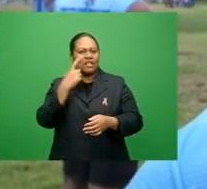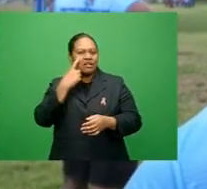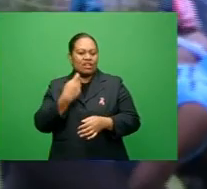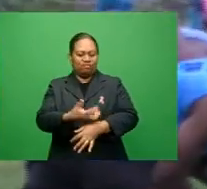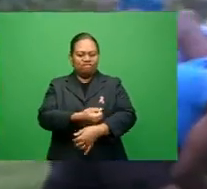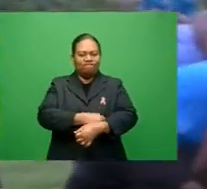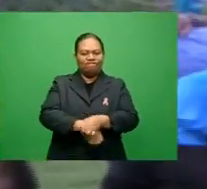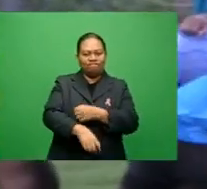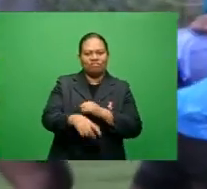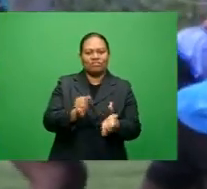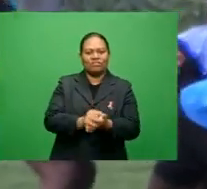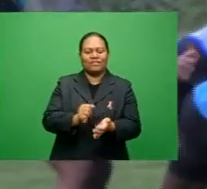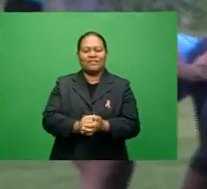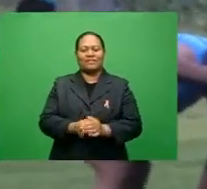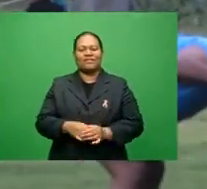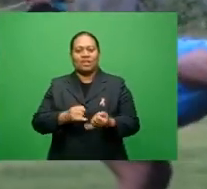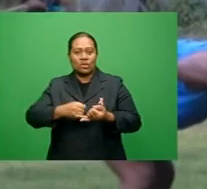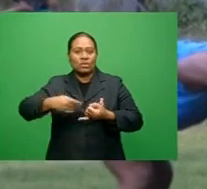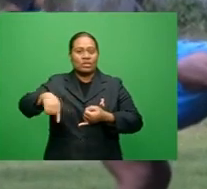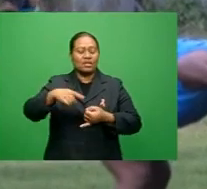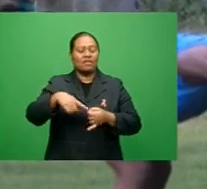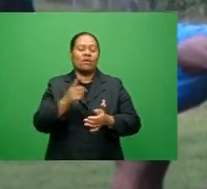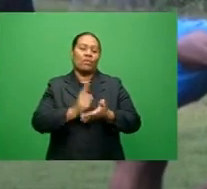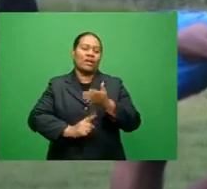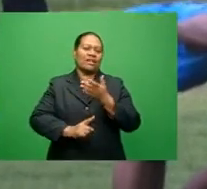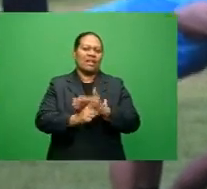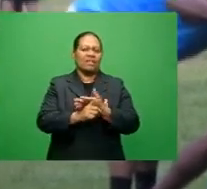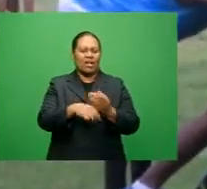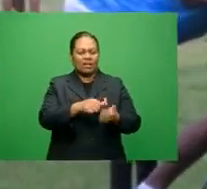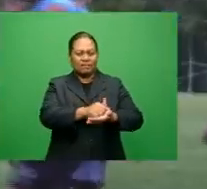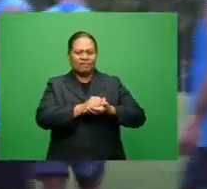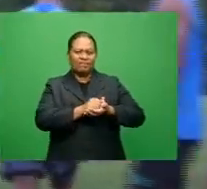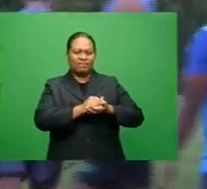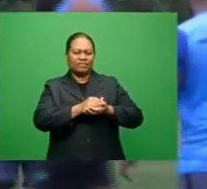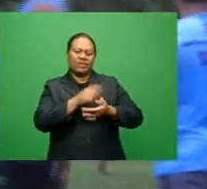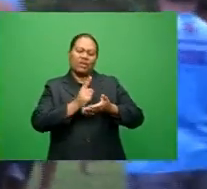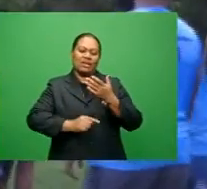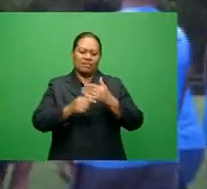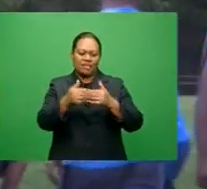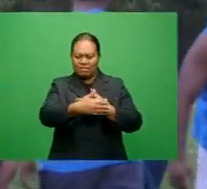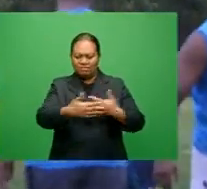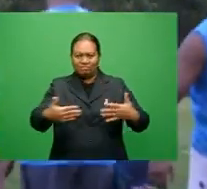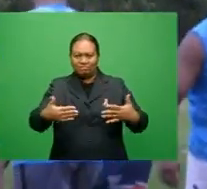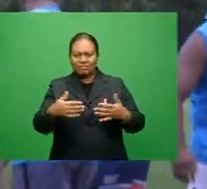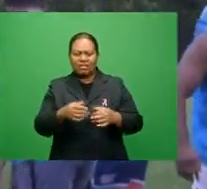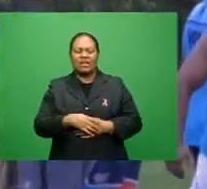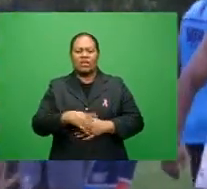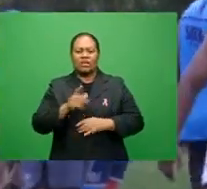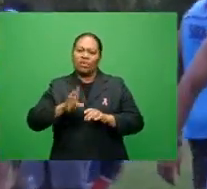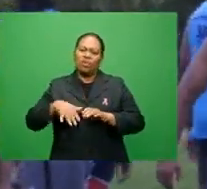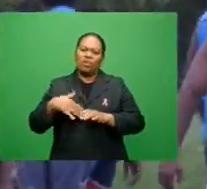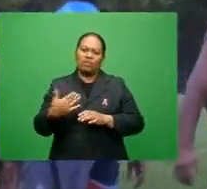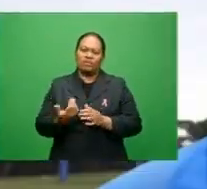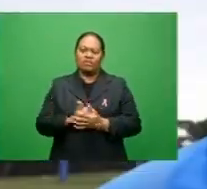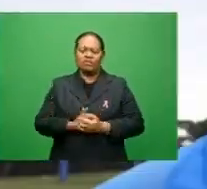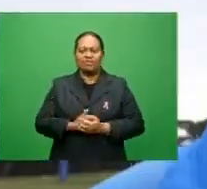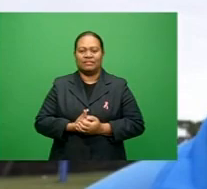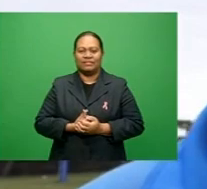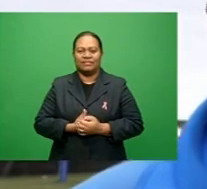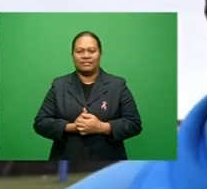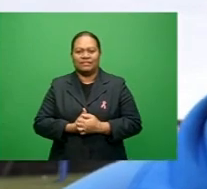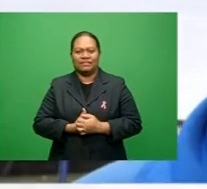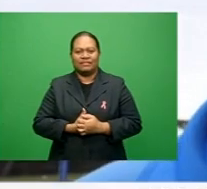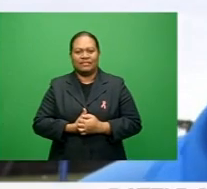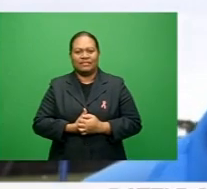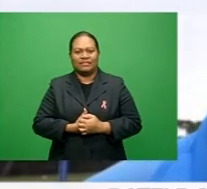a match. Suva will be banking on its experienced forwards, which is one of the side's telling factor. I think